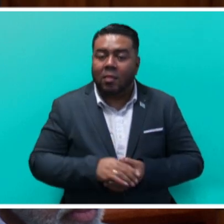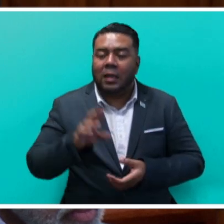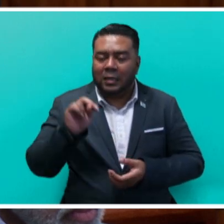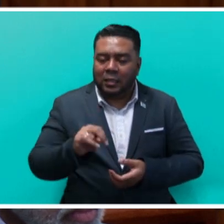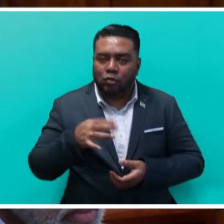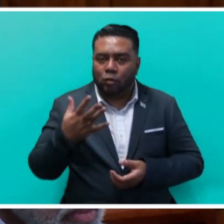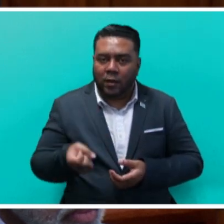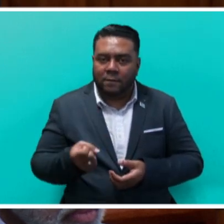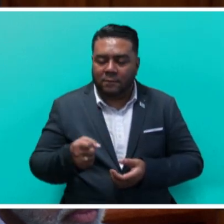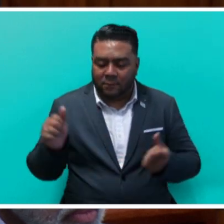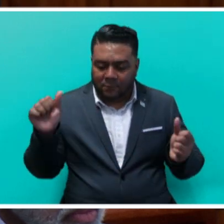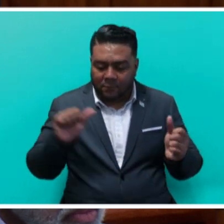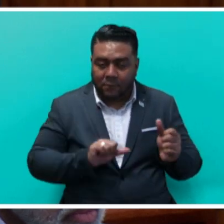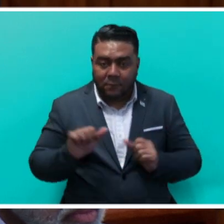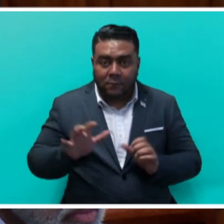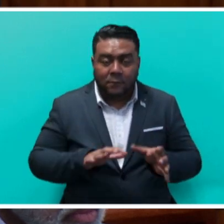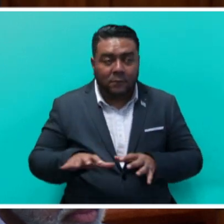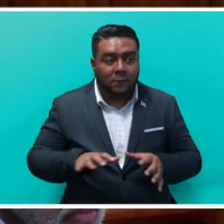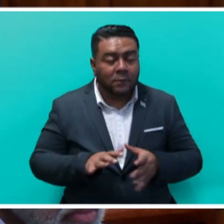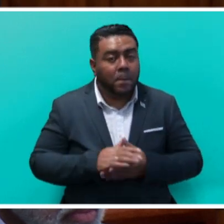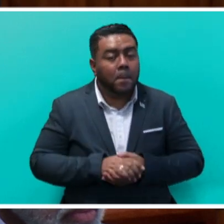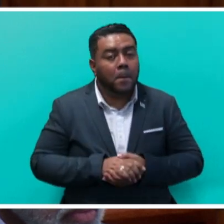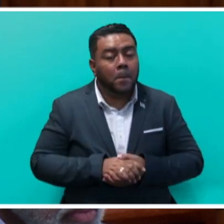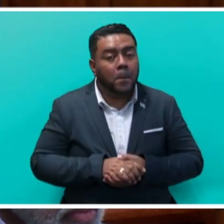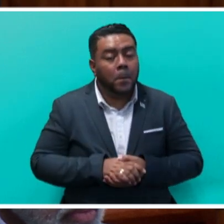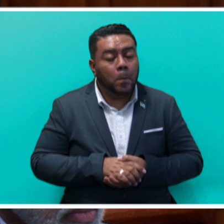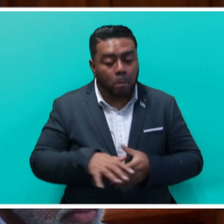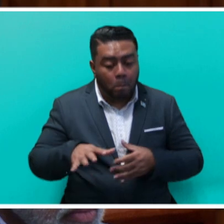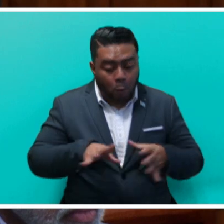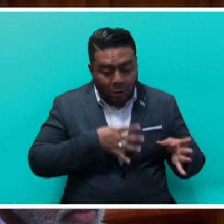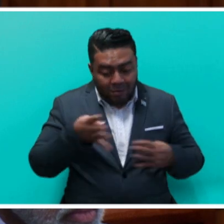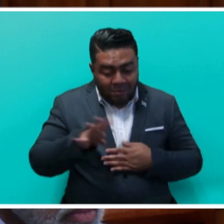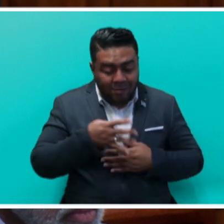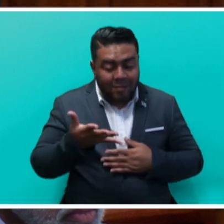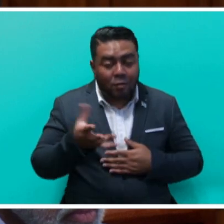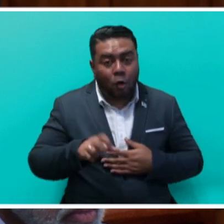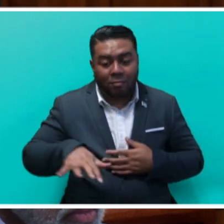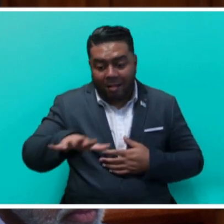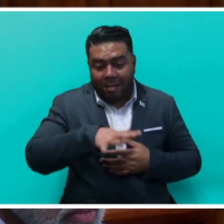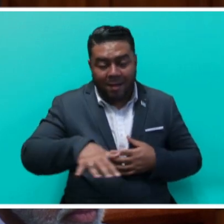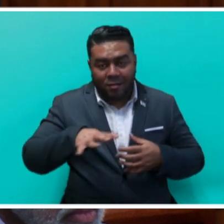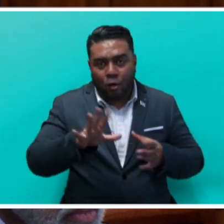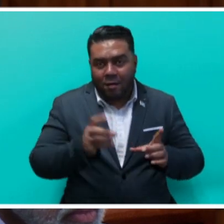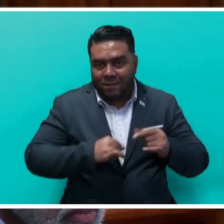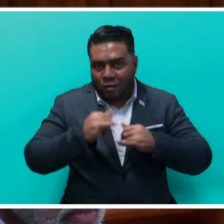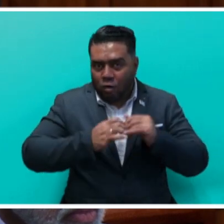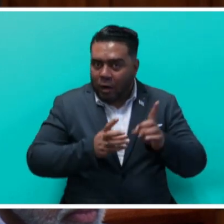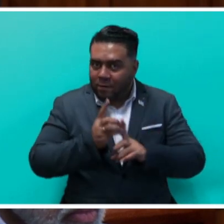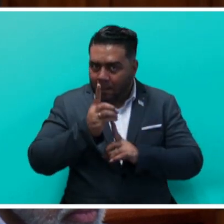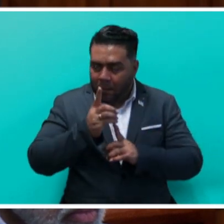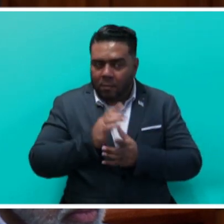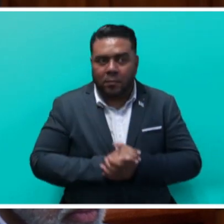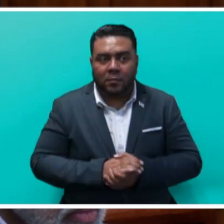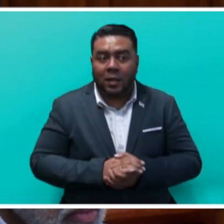be active monitoring by the land administrators on its impact on agriculture production and development, as there